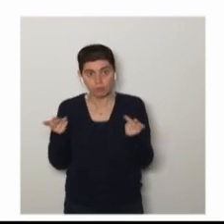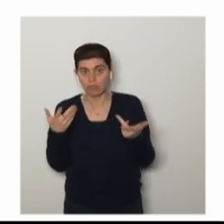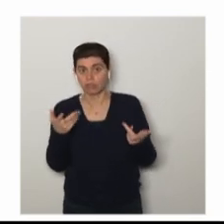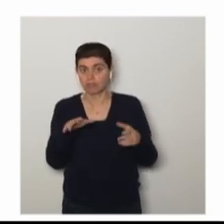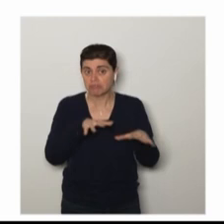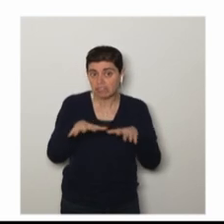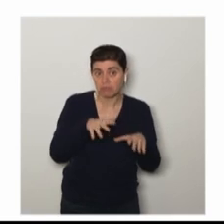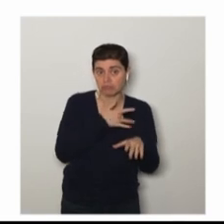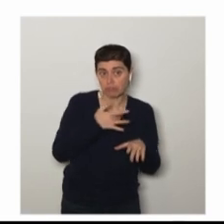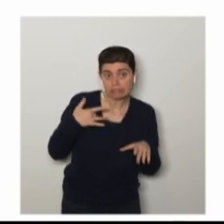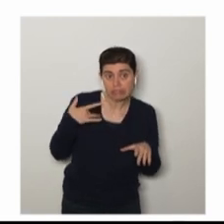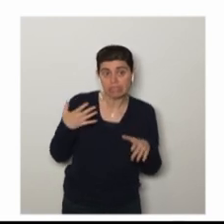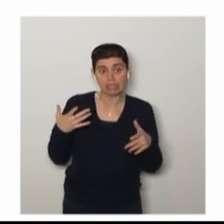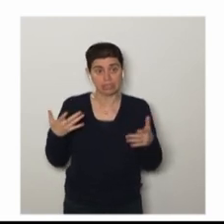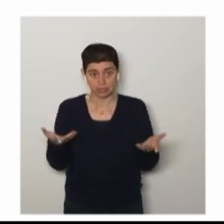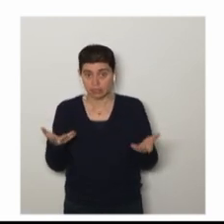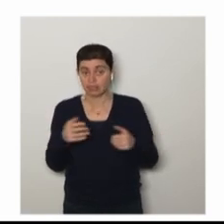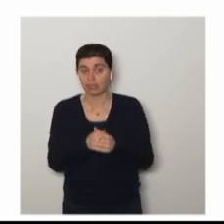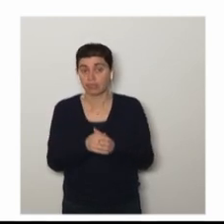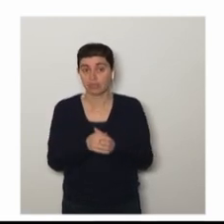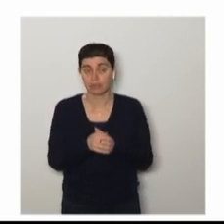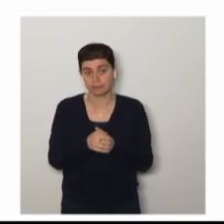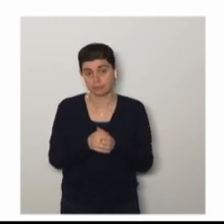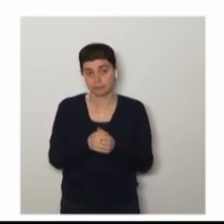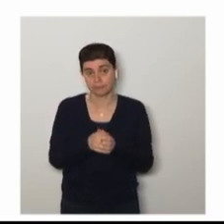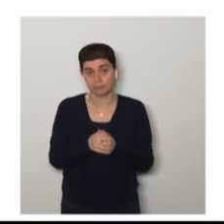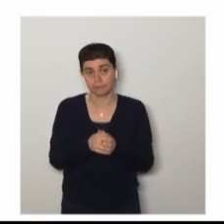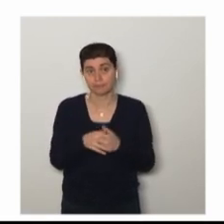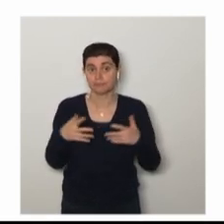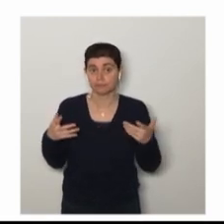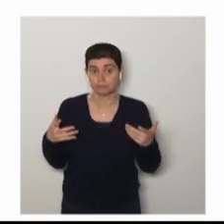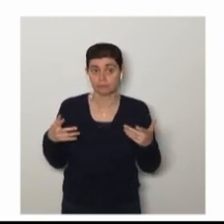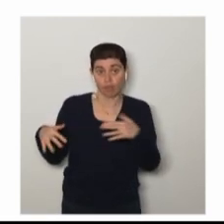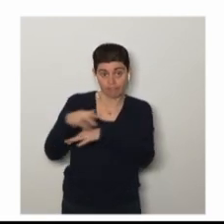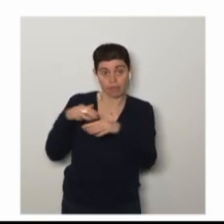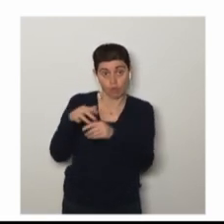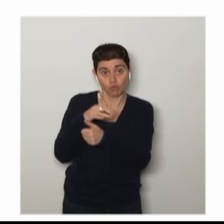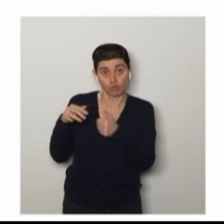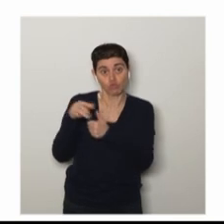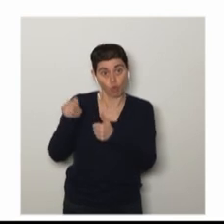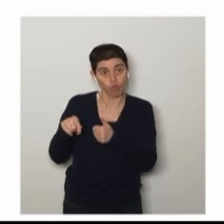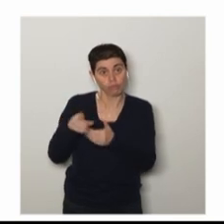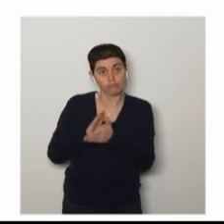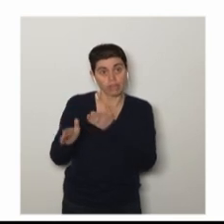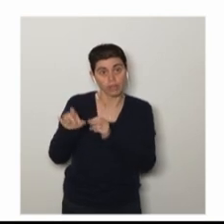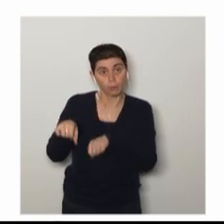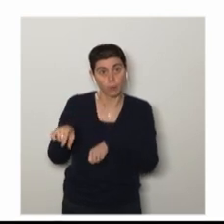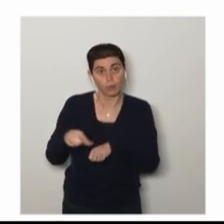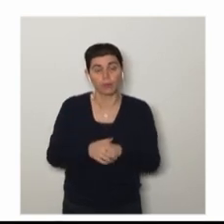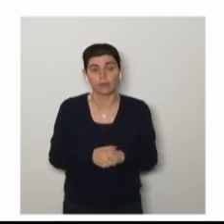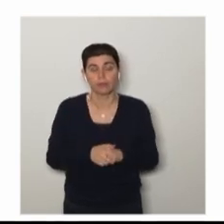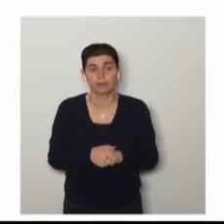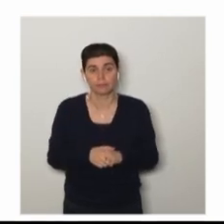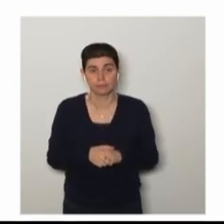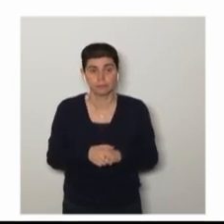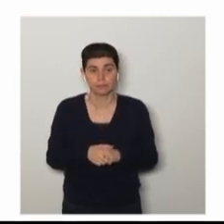it's a direct social environment. Return to work, staying in work for this long period during which